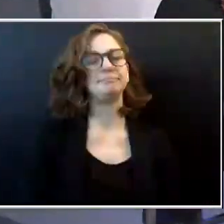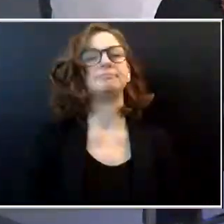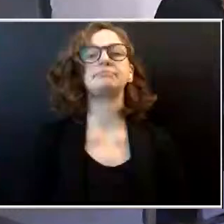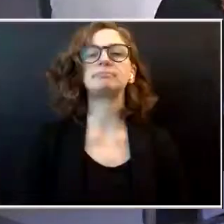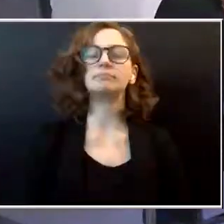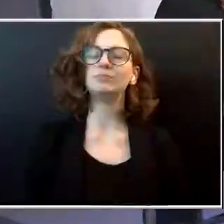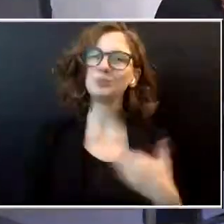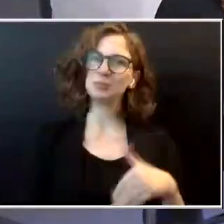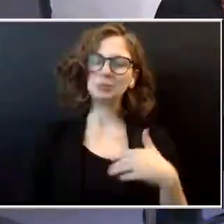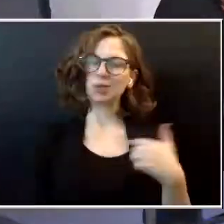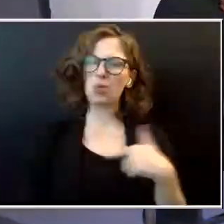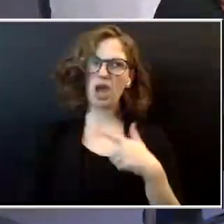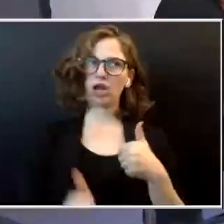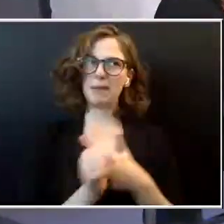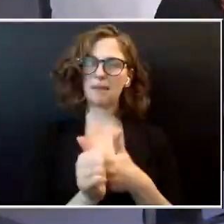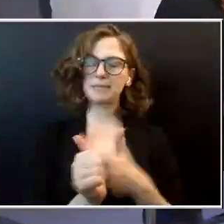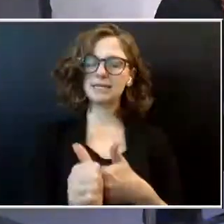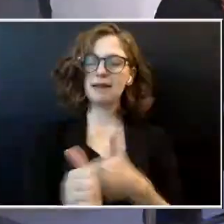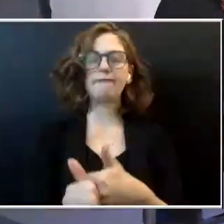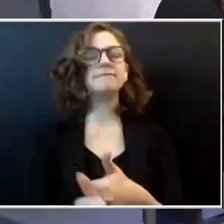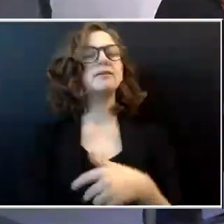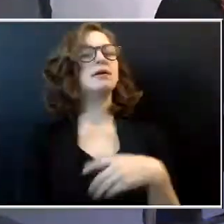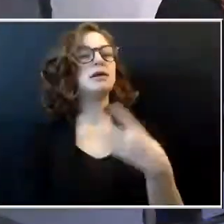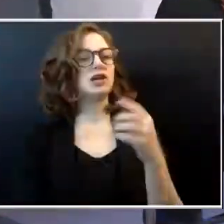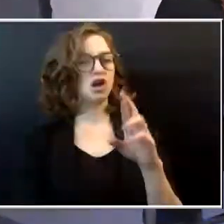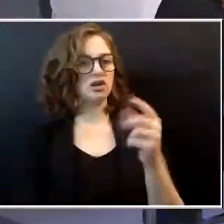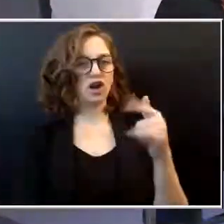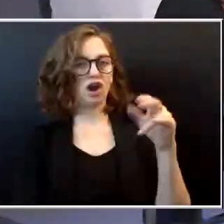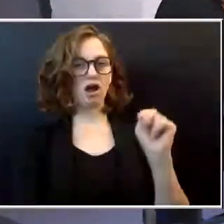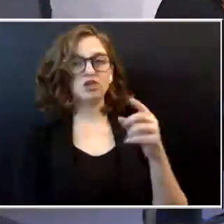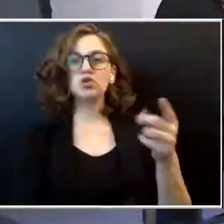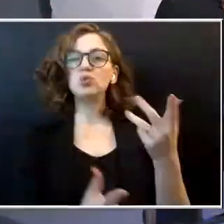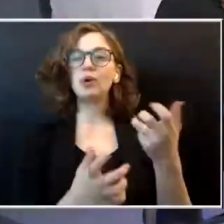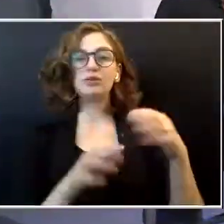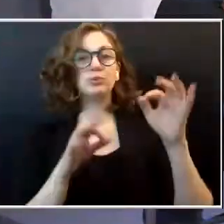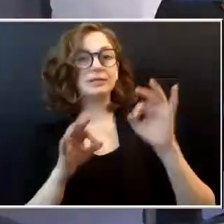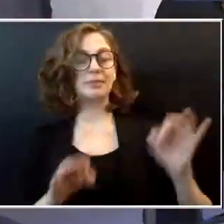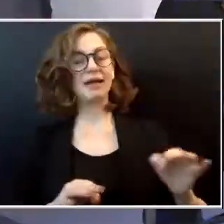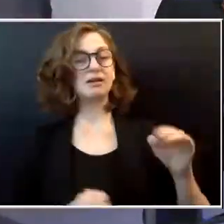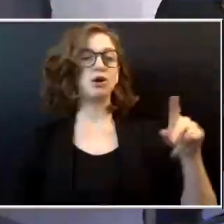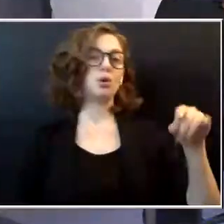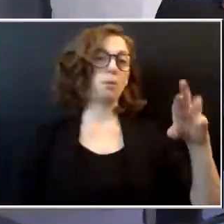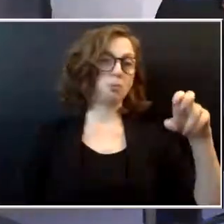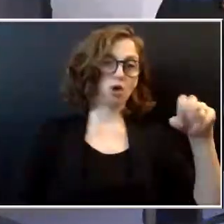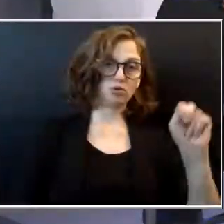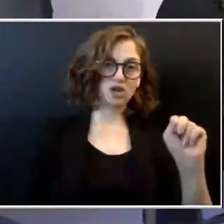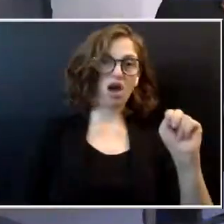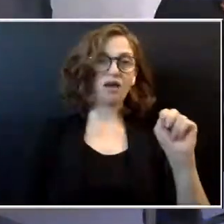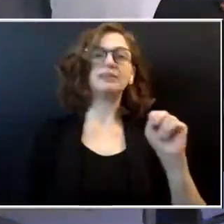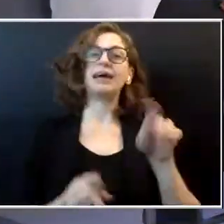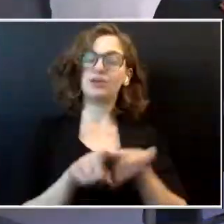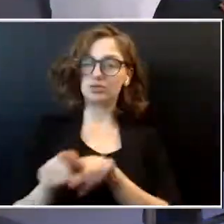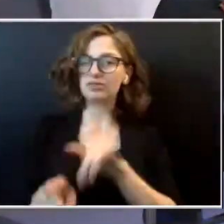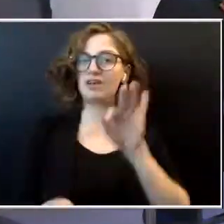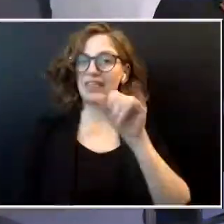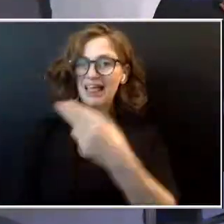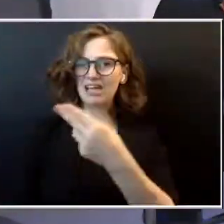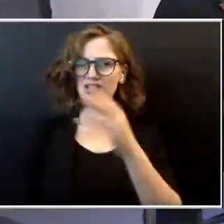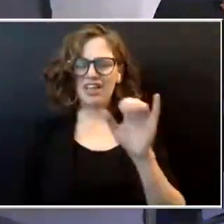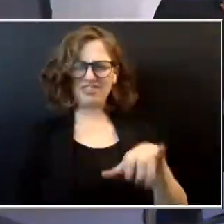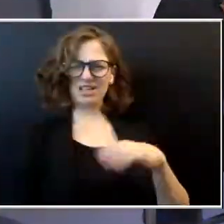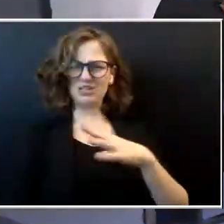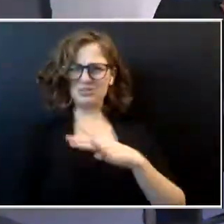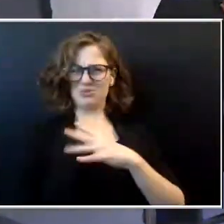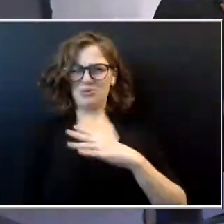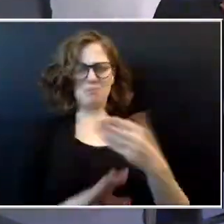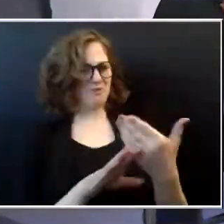brought some images explaining proton as well as flash. Tell us what we're looking at. Yeah. This is cool stuff. Really, this before the program, I was like, okay, even